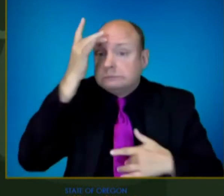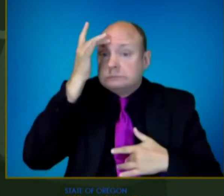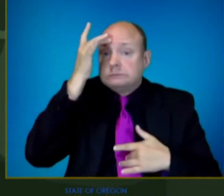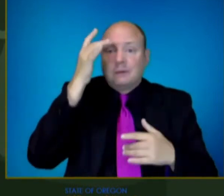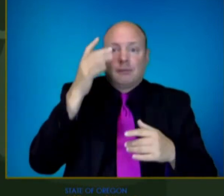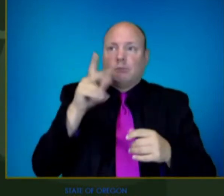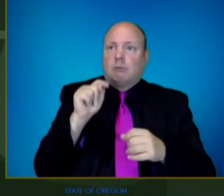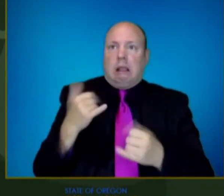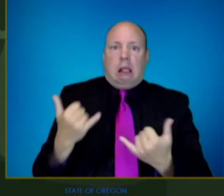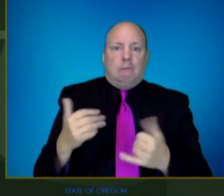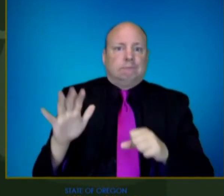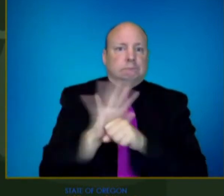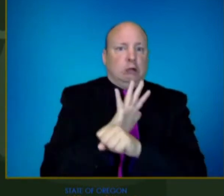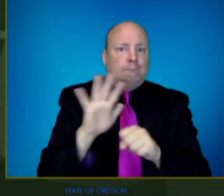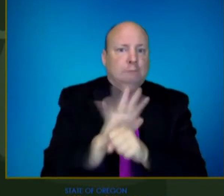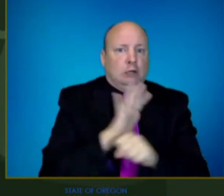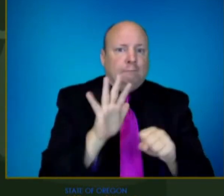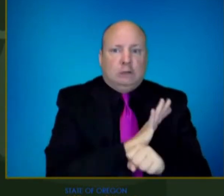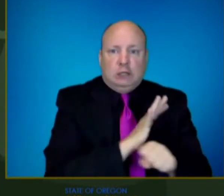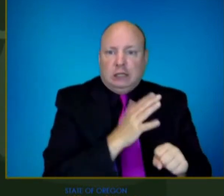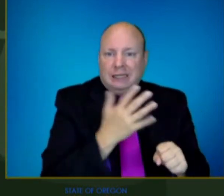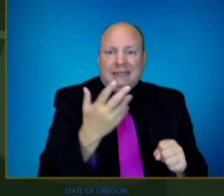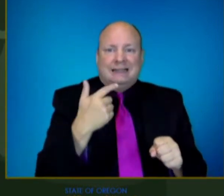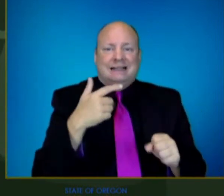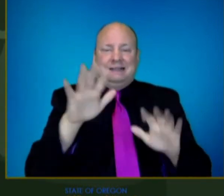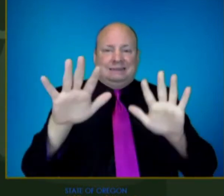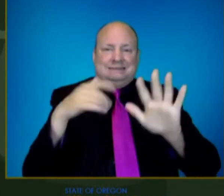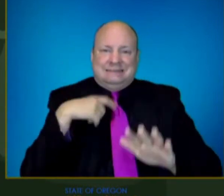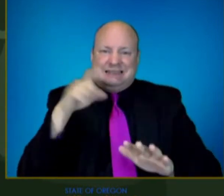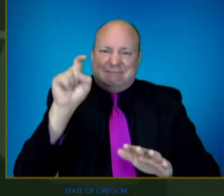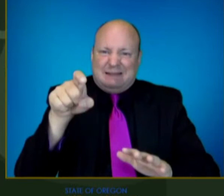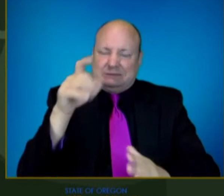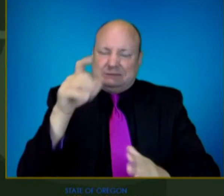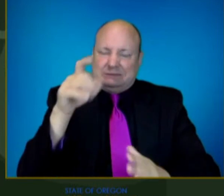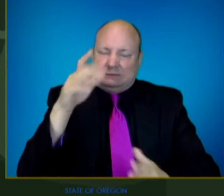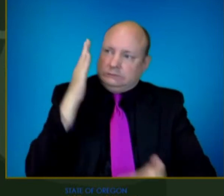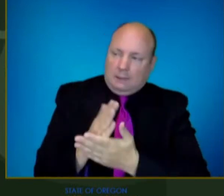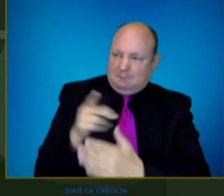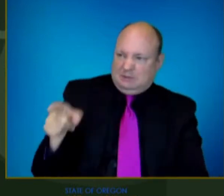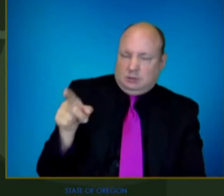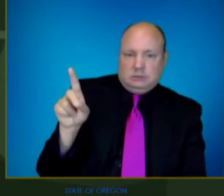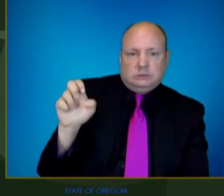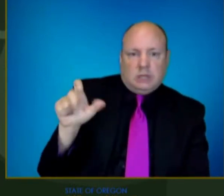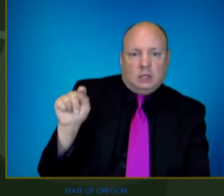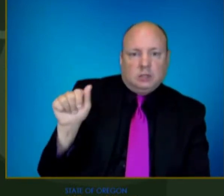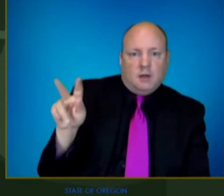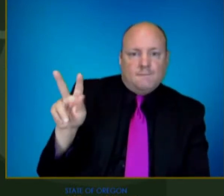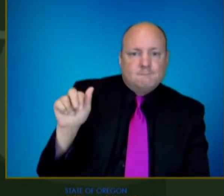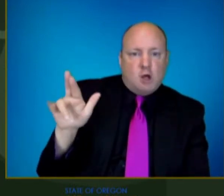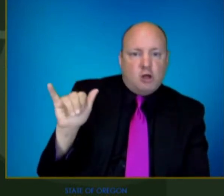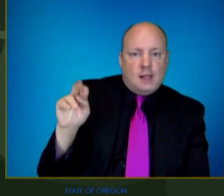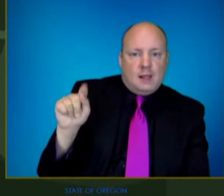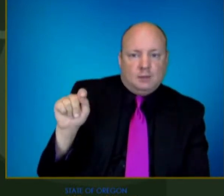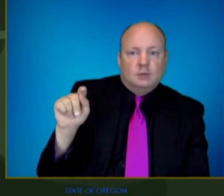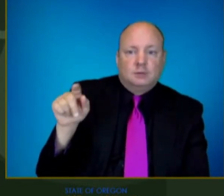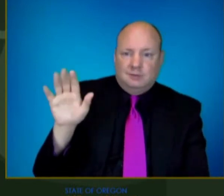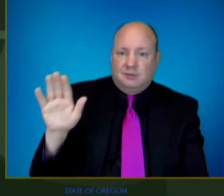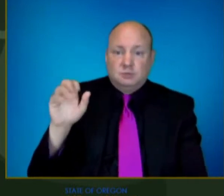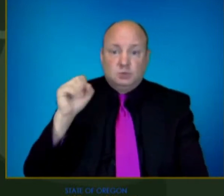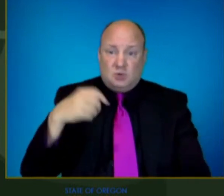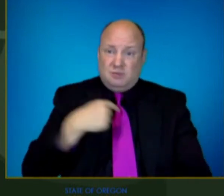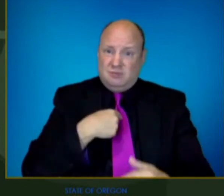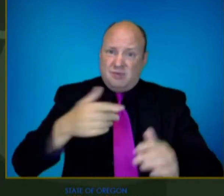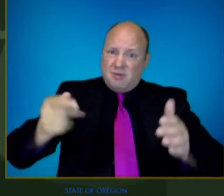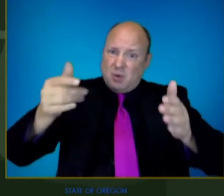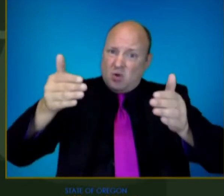scarce if we don't stop the flood of COVID-19 cases. Overcrowded hospitals also mean overwhelmed, overtaxed, and overstressed medical